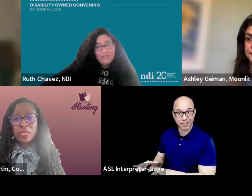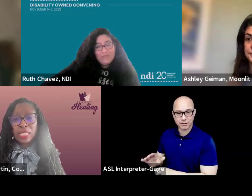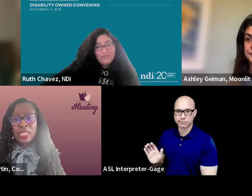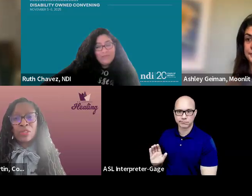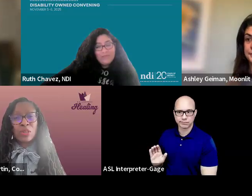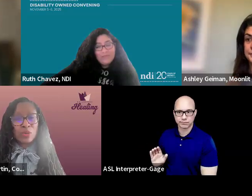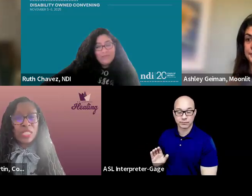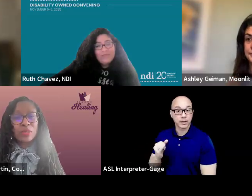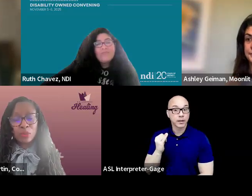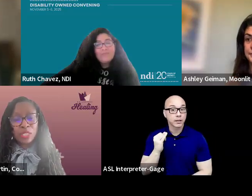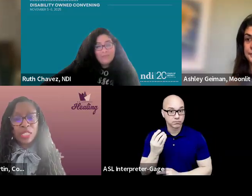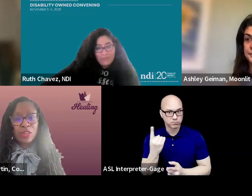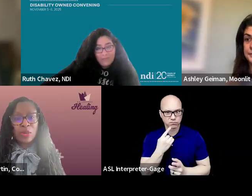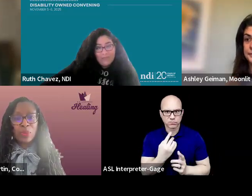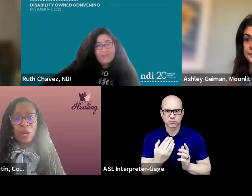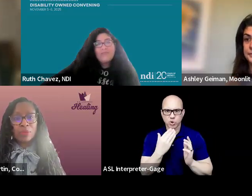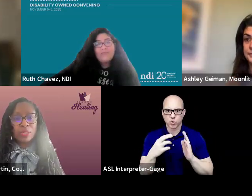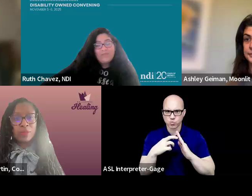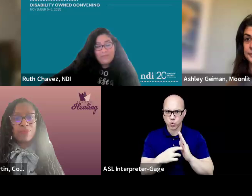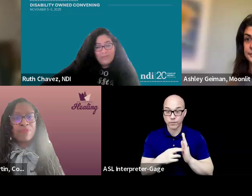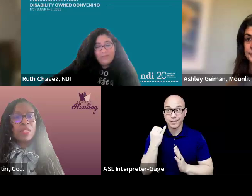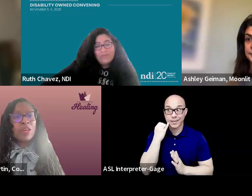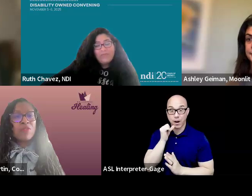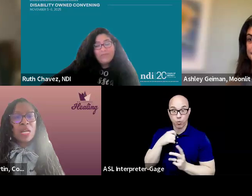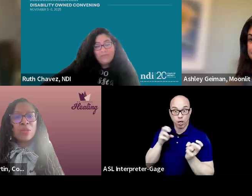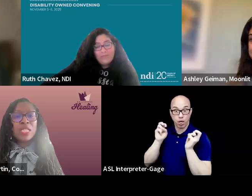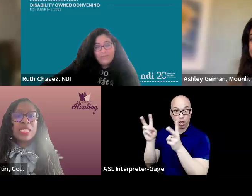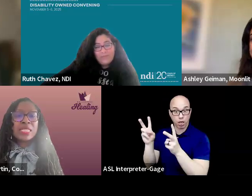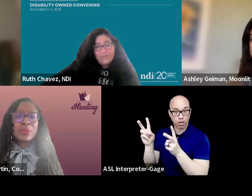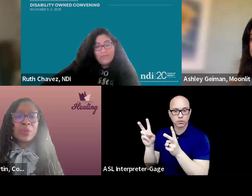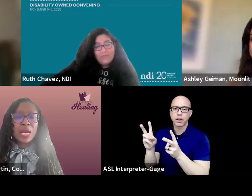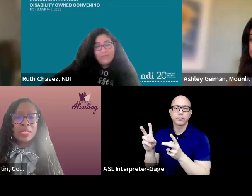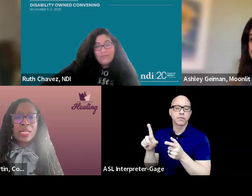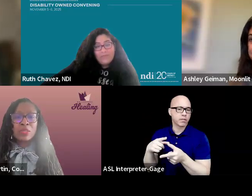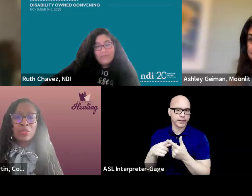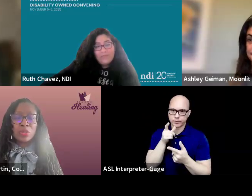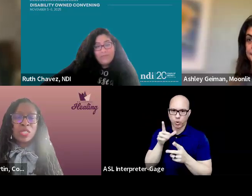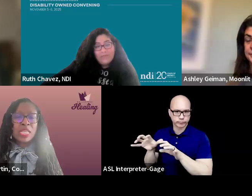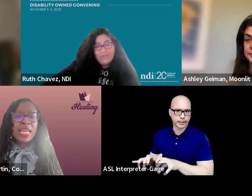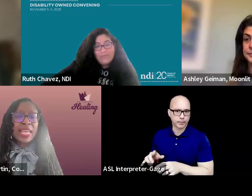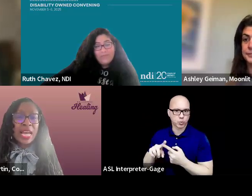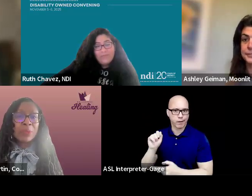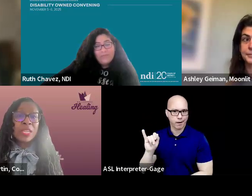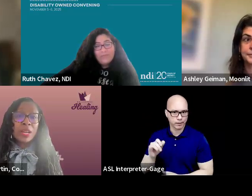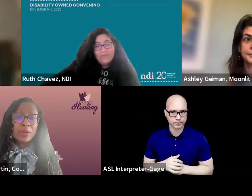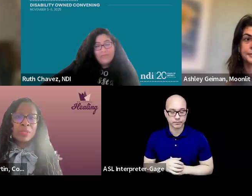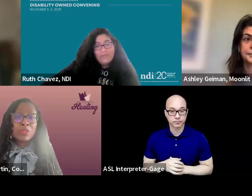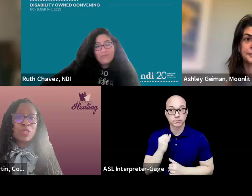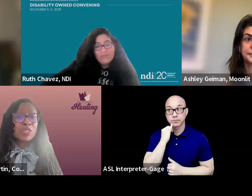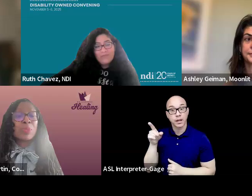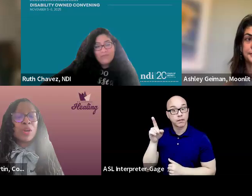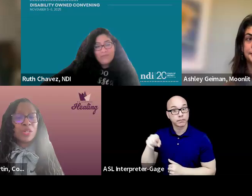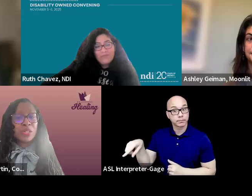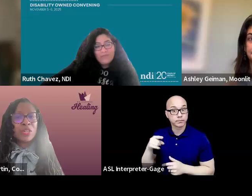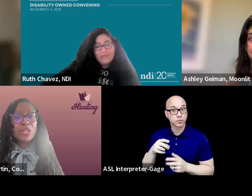it publicly, don't include it in your prompt. Following these simple guidelines ensures that AI becomes